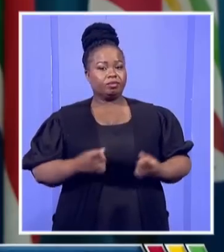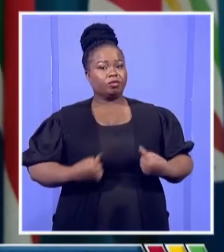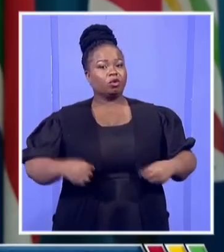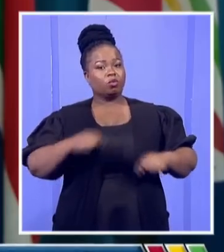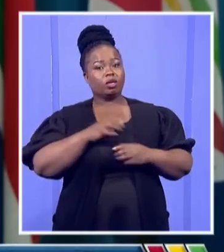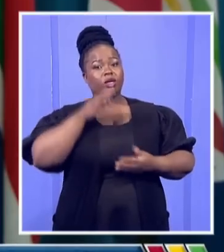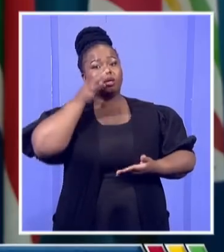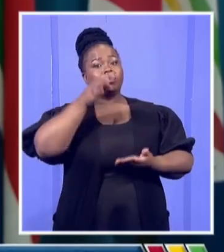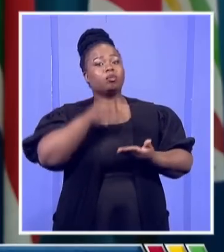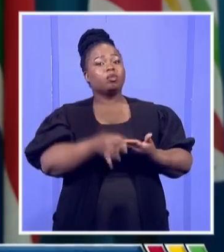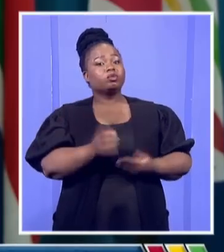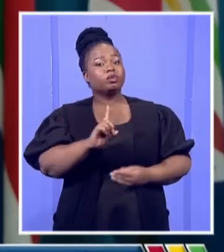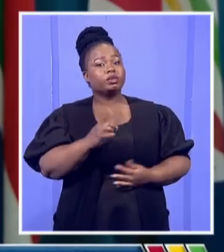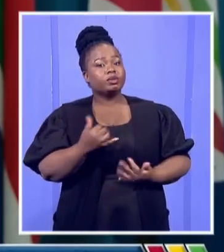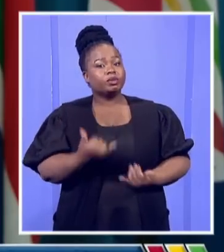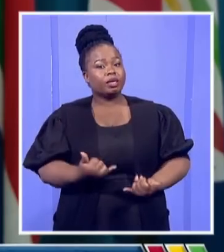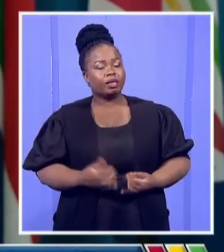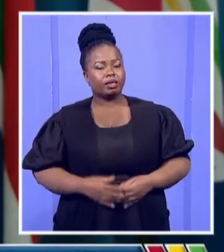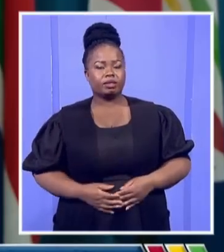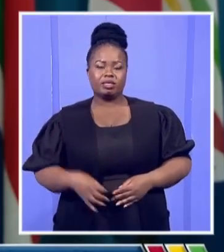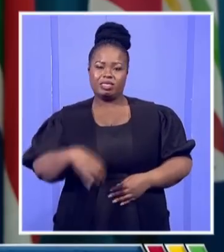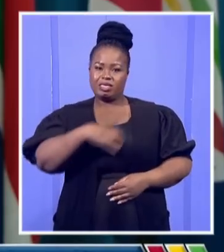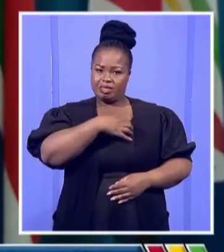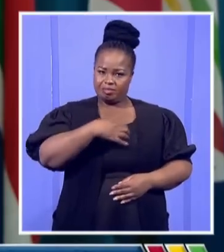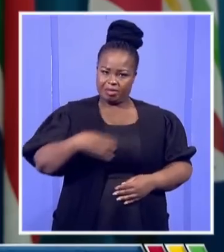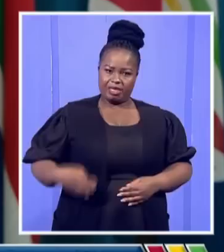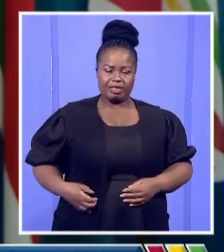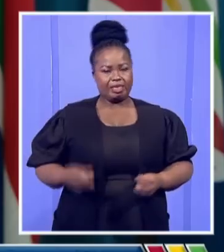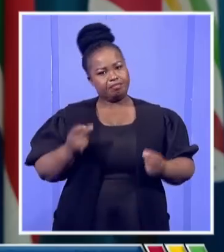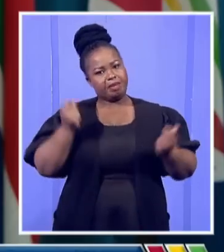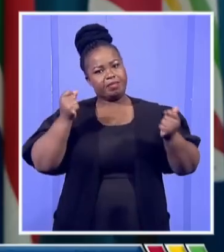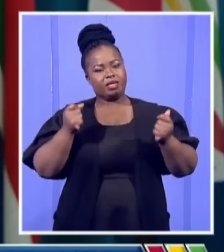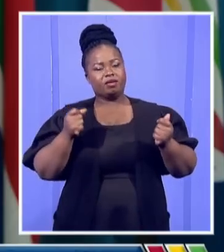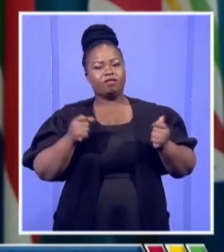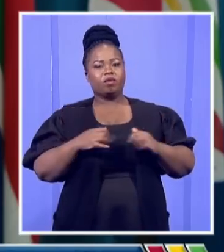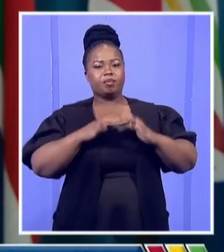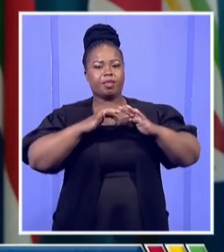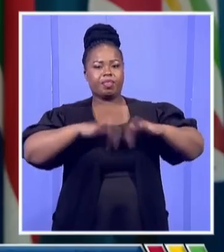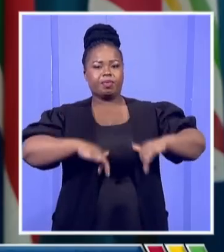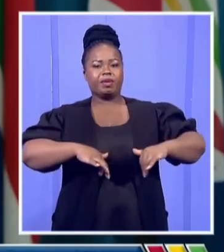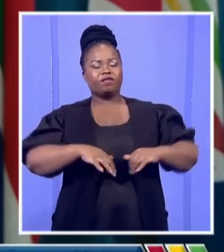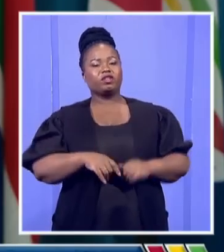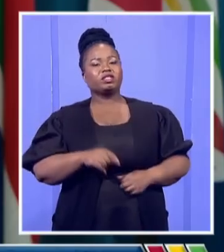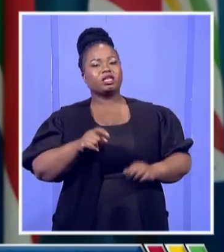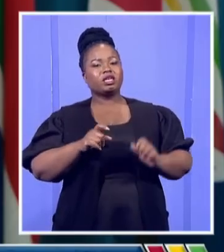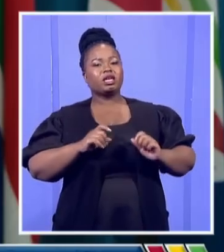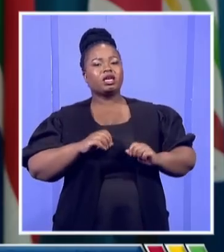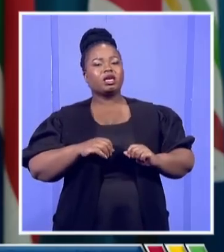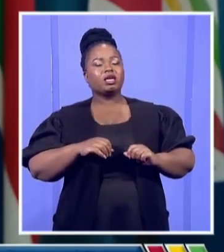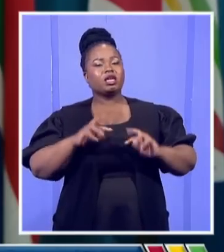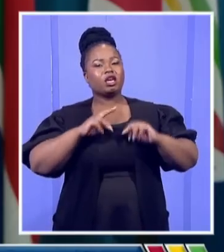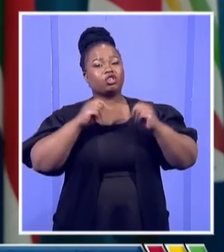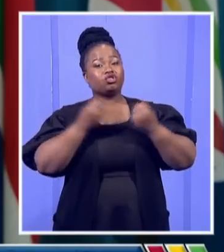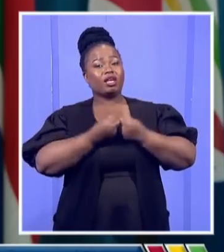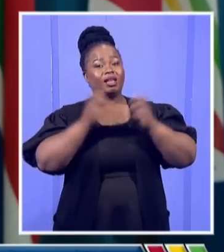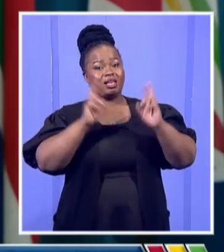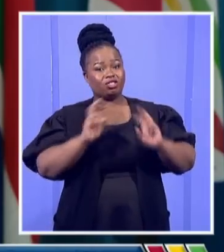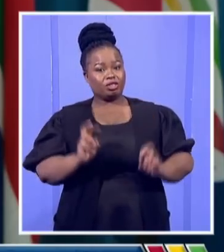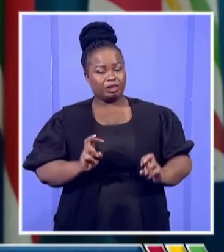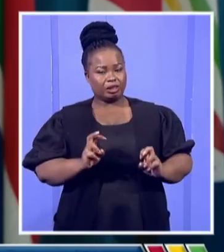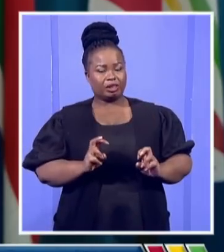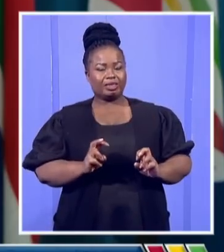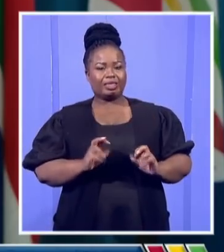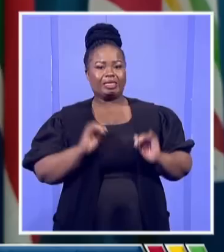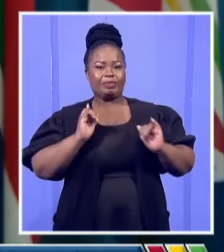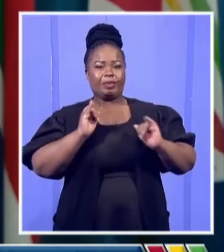today is that the President immediately dissolve the National Energy Crisis Committee and appoint in its place